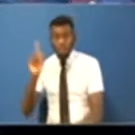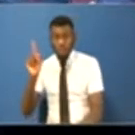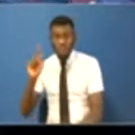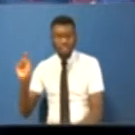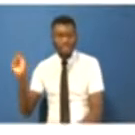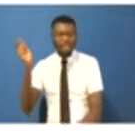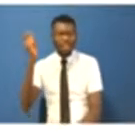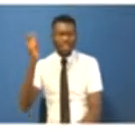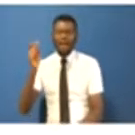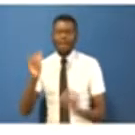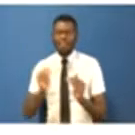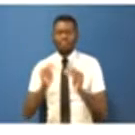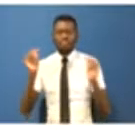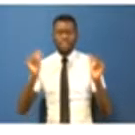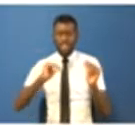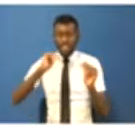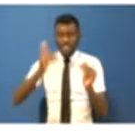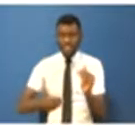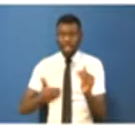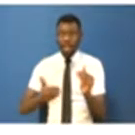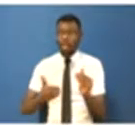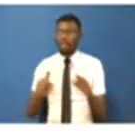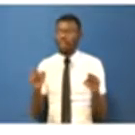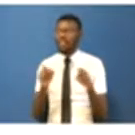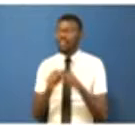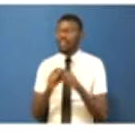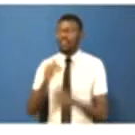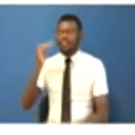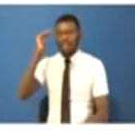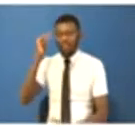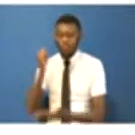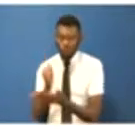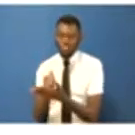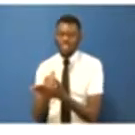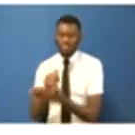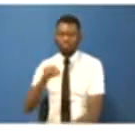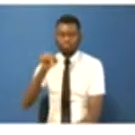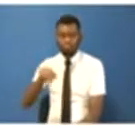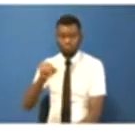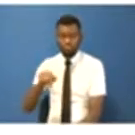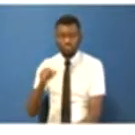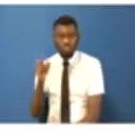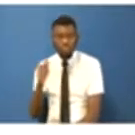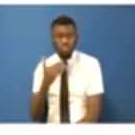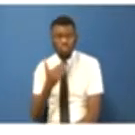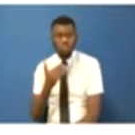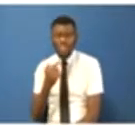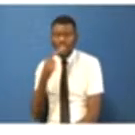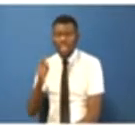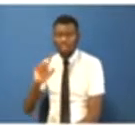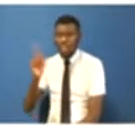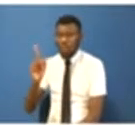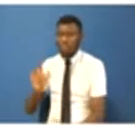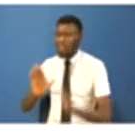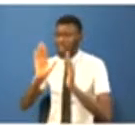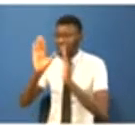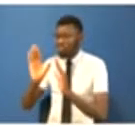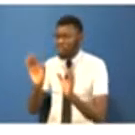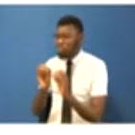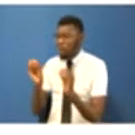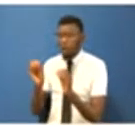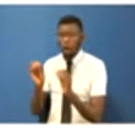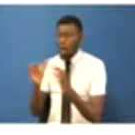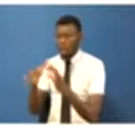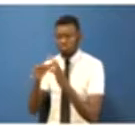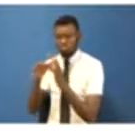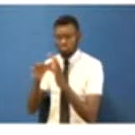capital yes and also it is like the headquarter yes do you want to tell me it's not important to have a relationship between